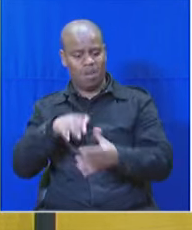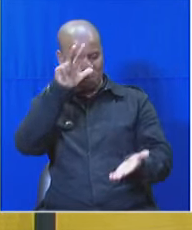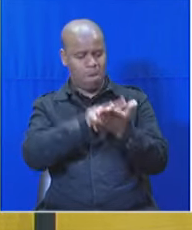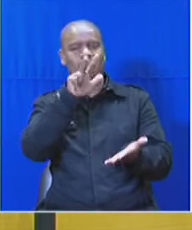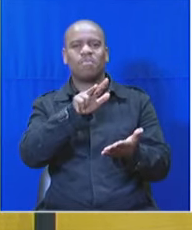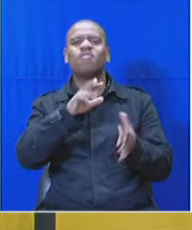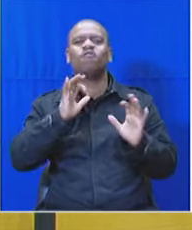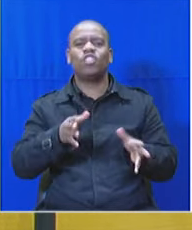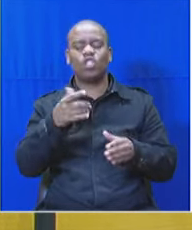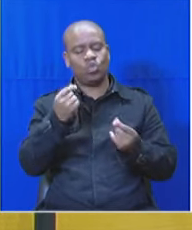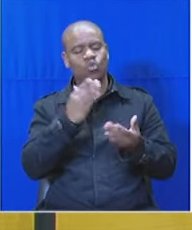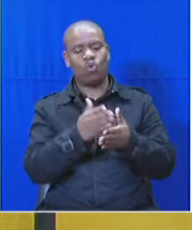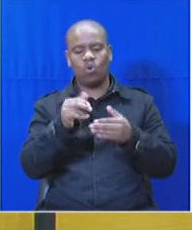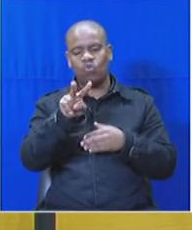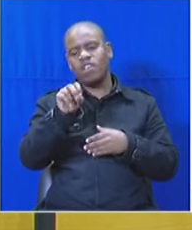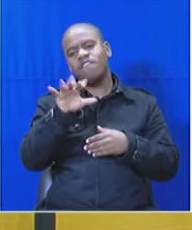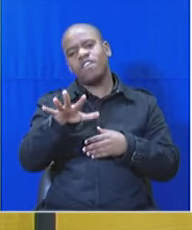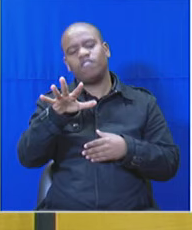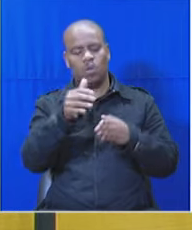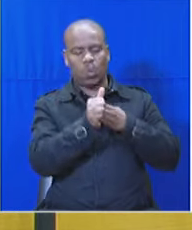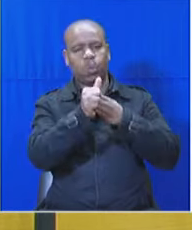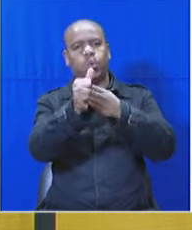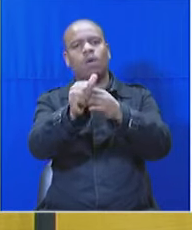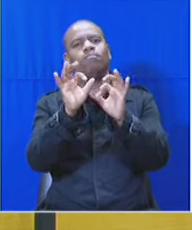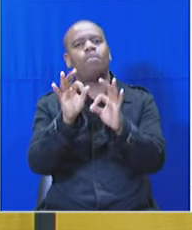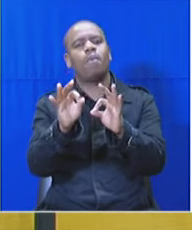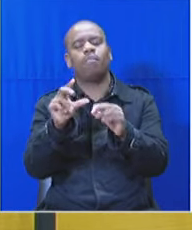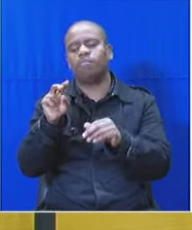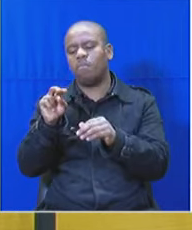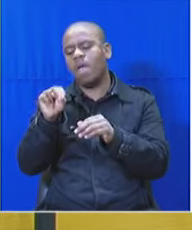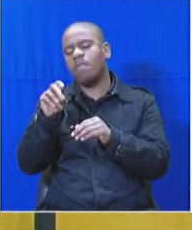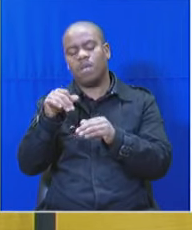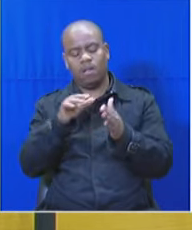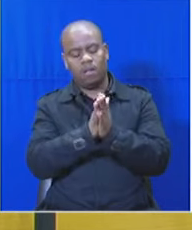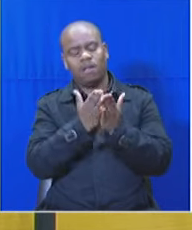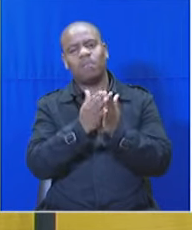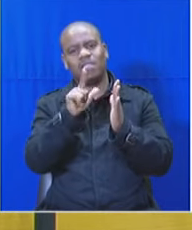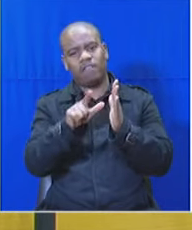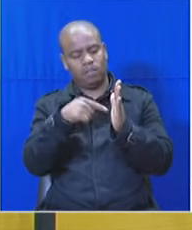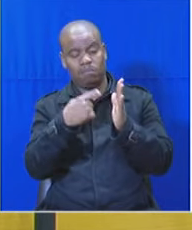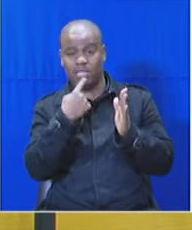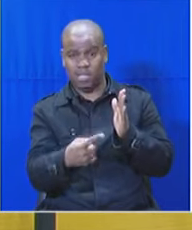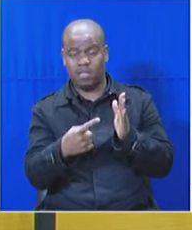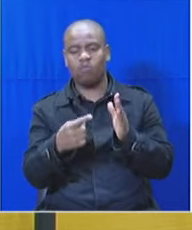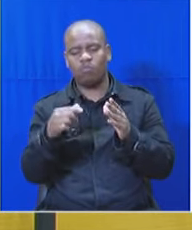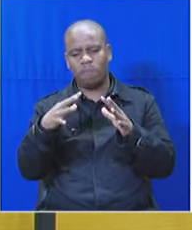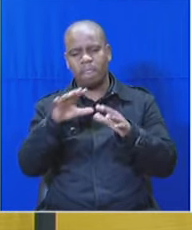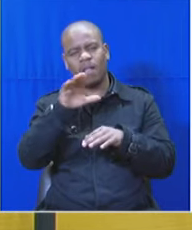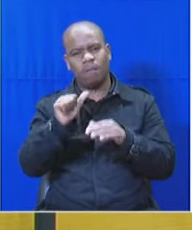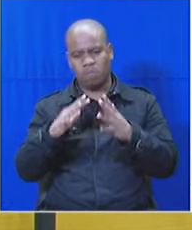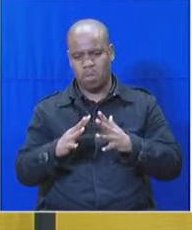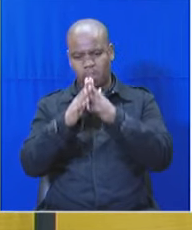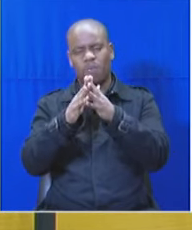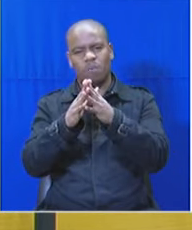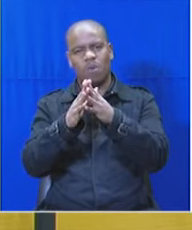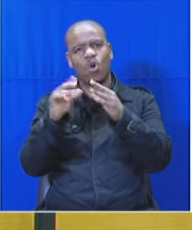2030. Chapter 6 of the NDP says an integrated and inclusive rural economy is the goal